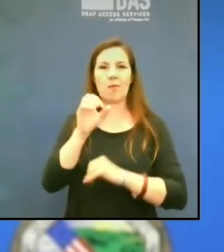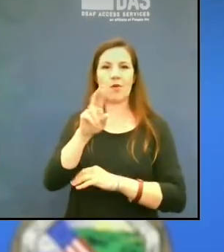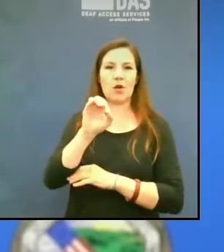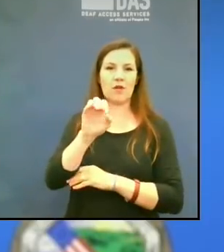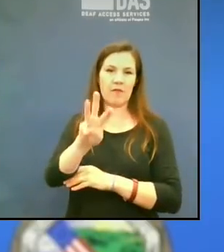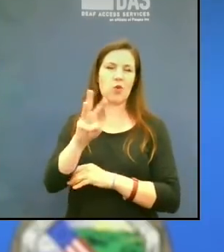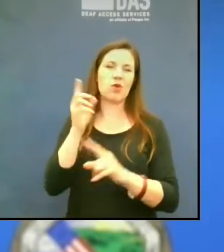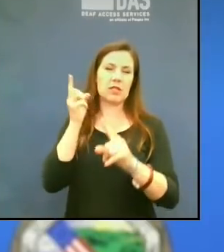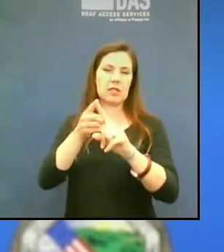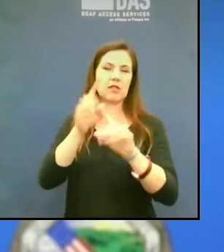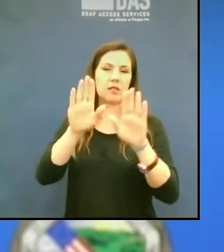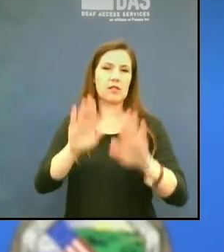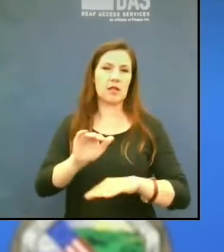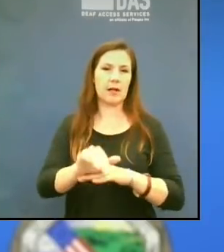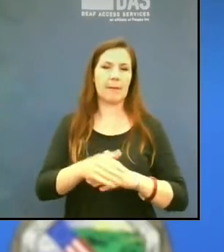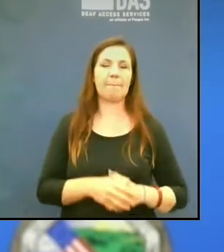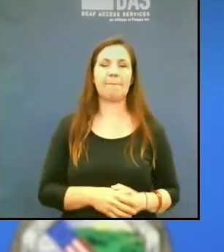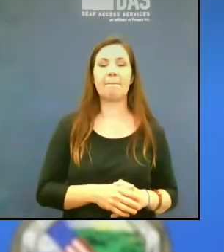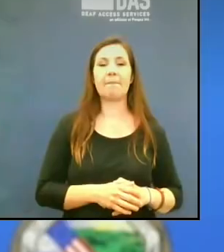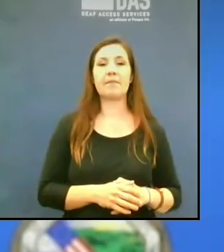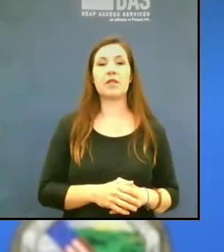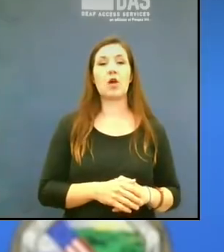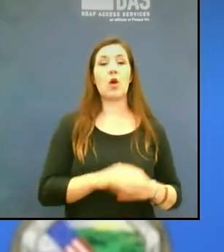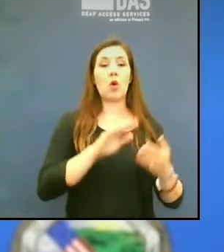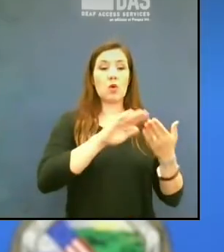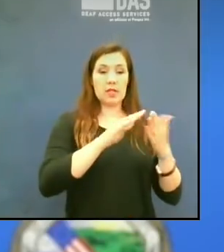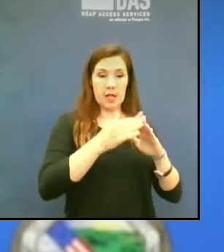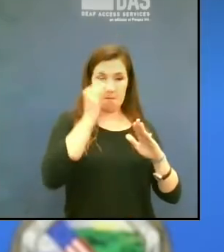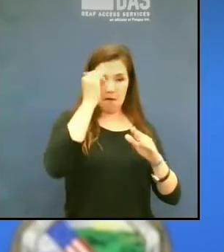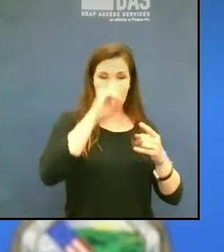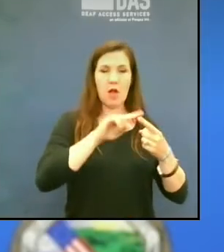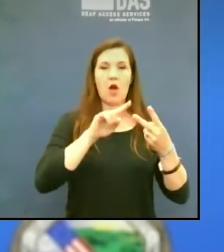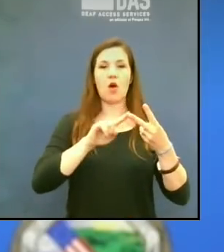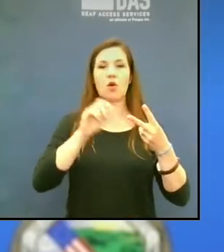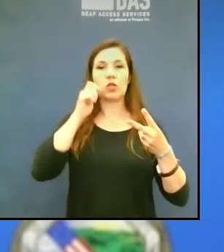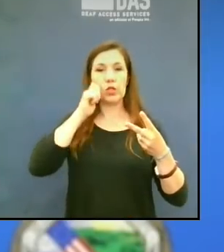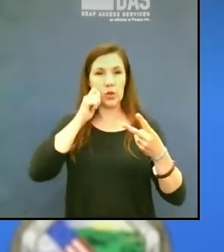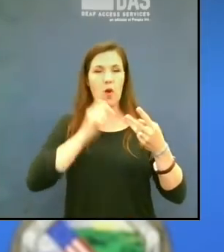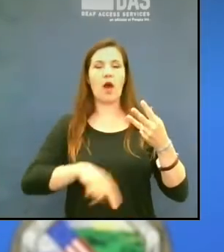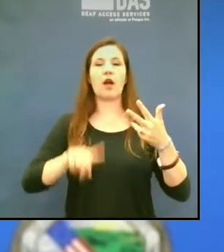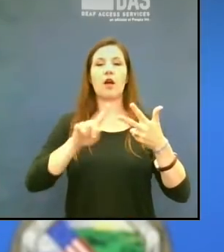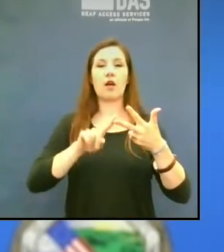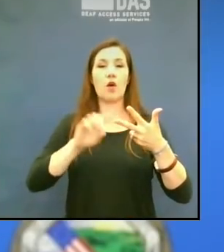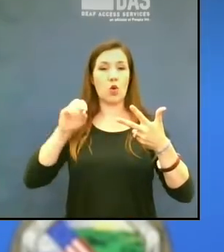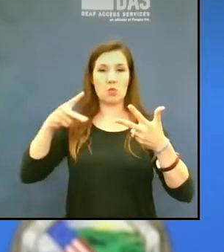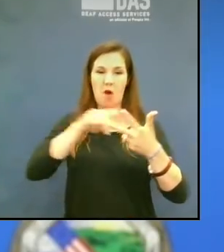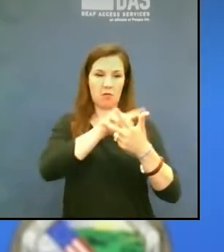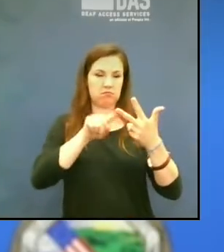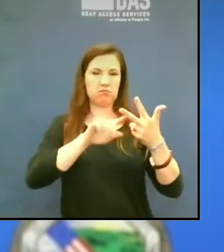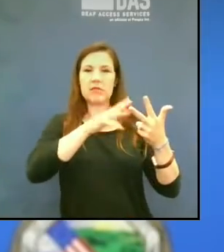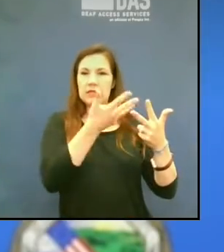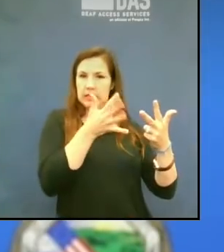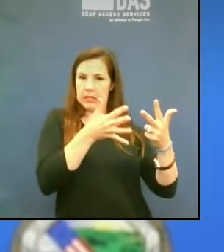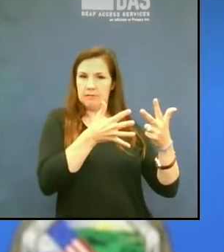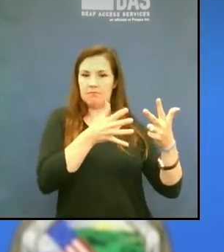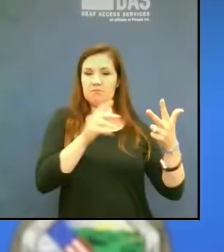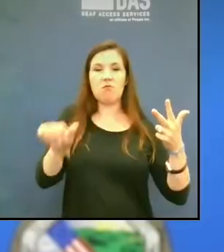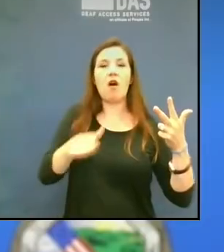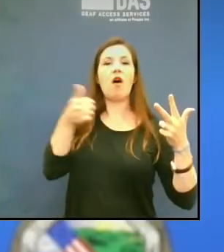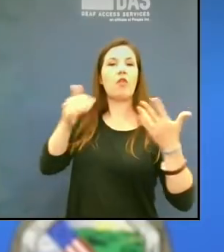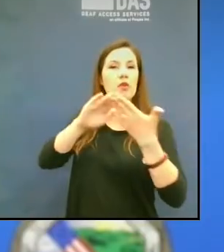other than the city of Buffalo, the town of Cheektowaga, and the town of Orchard Park, there will be no curfew